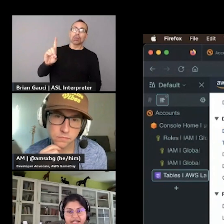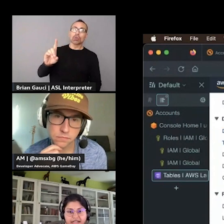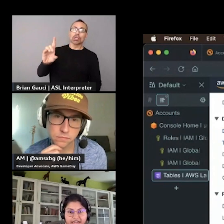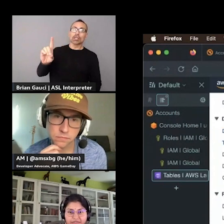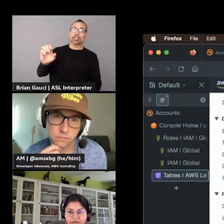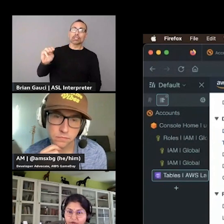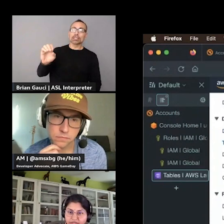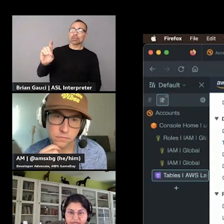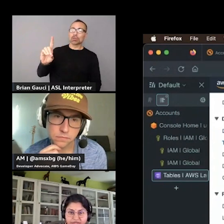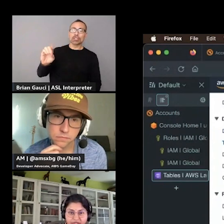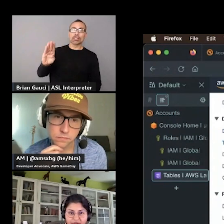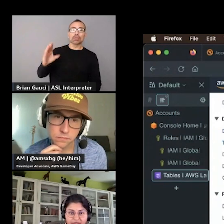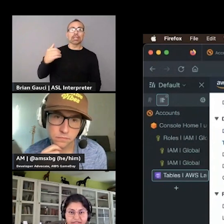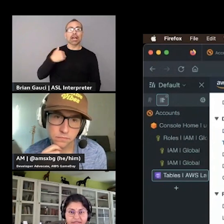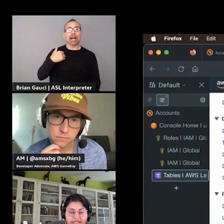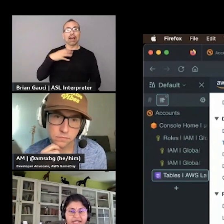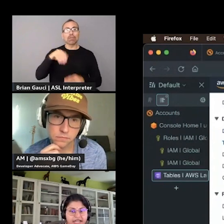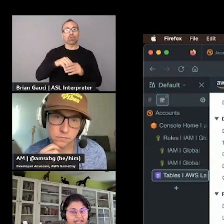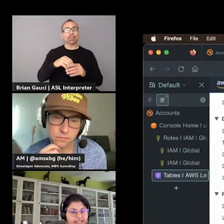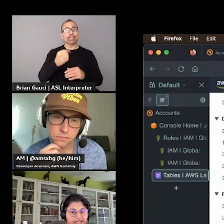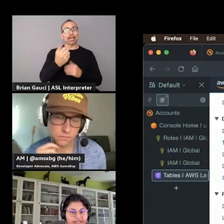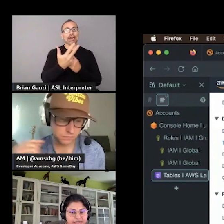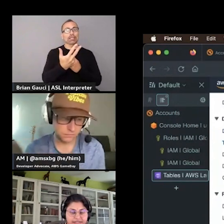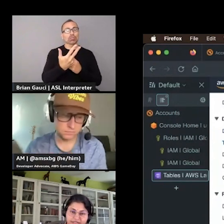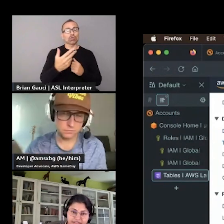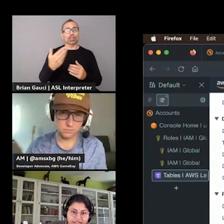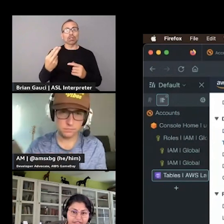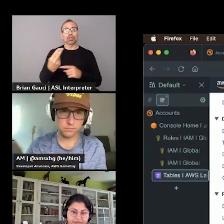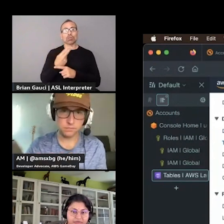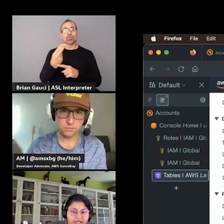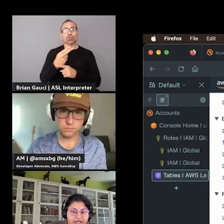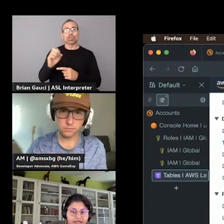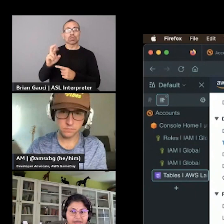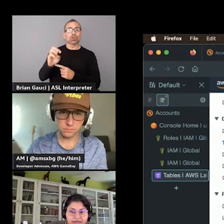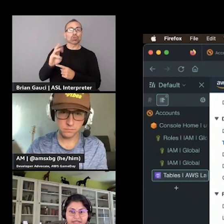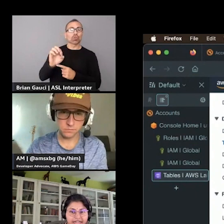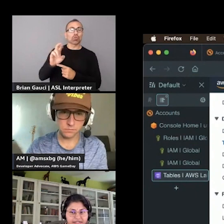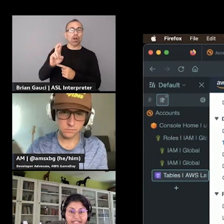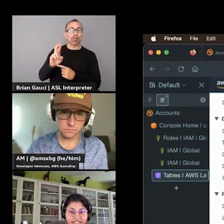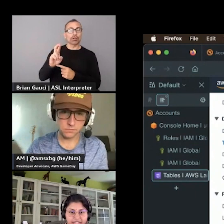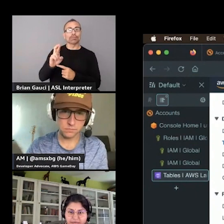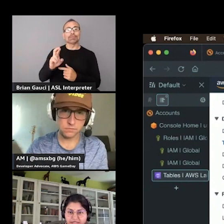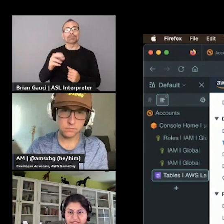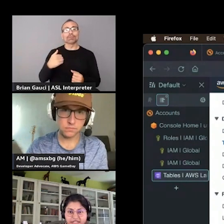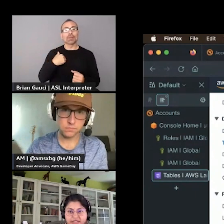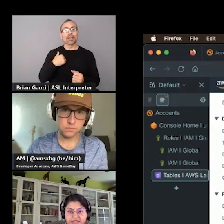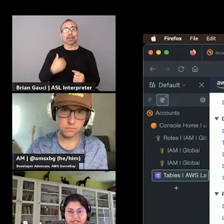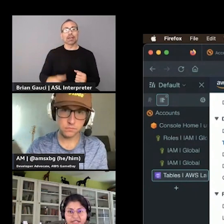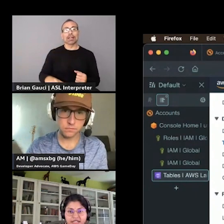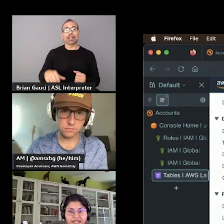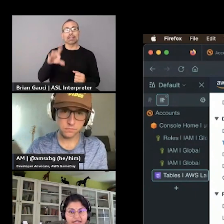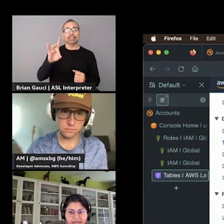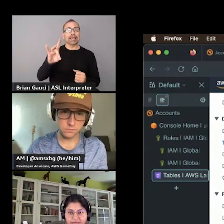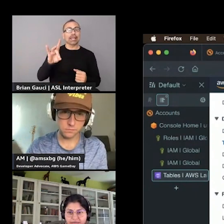S3, and I have crawled it using a crawler. And this is it has 8 tables in